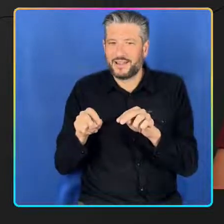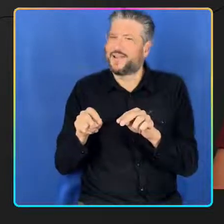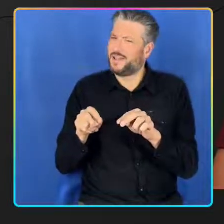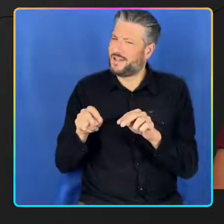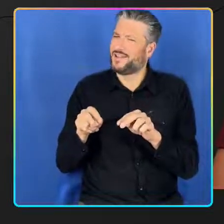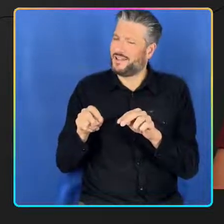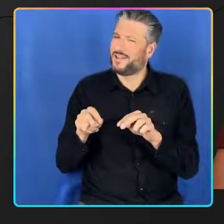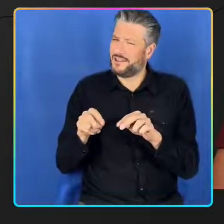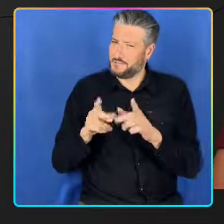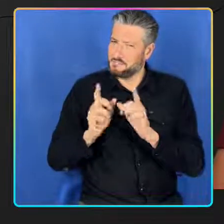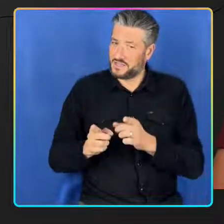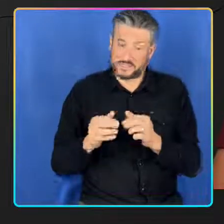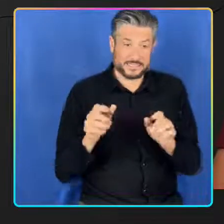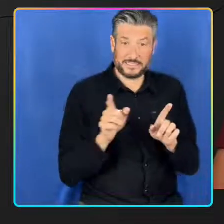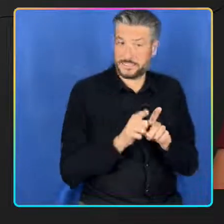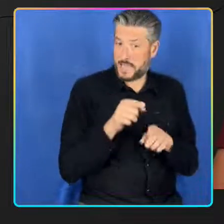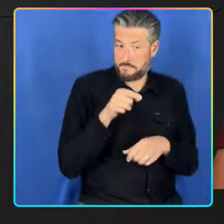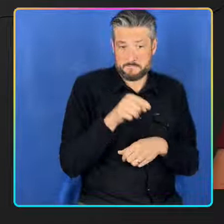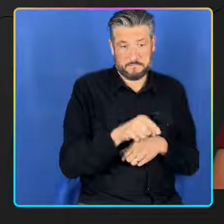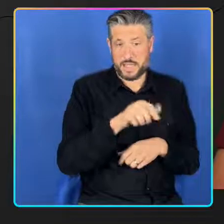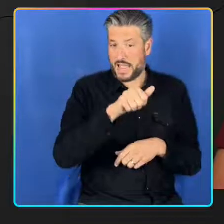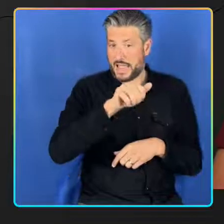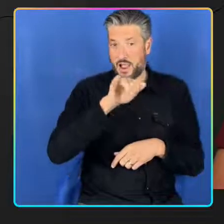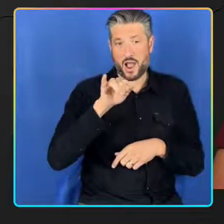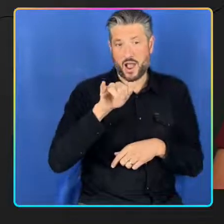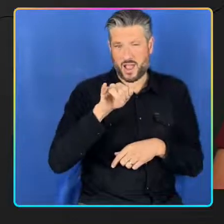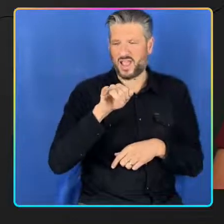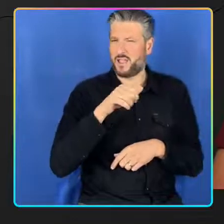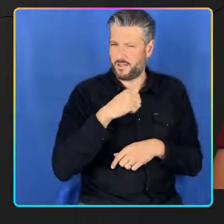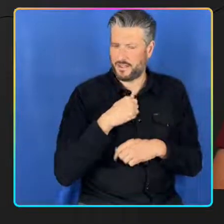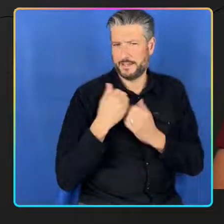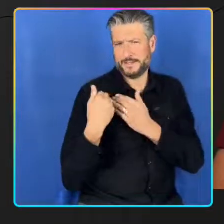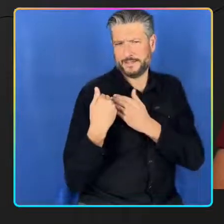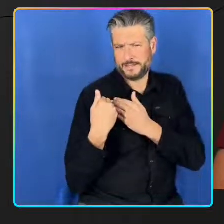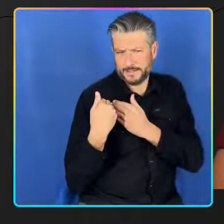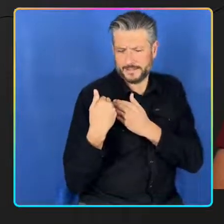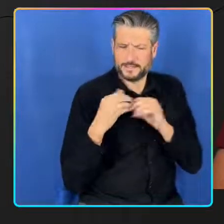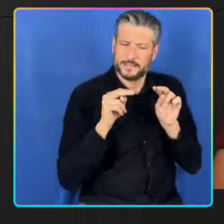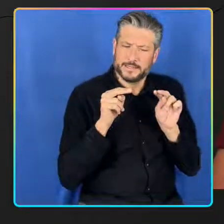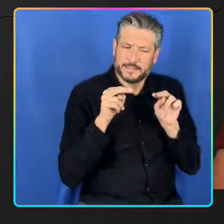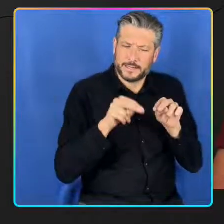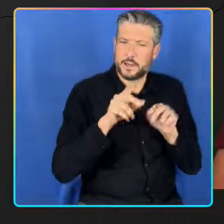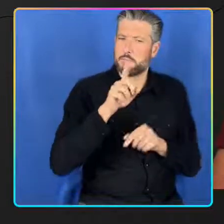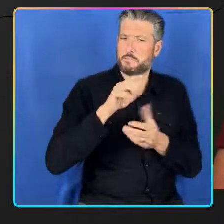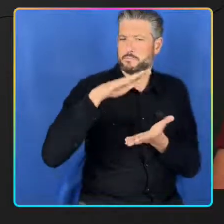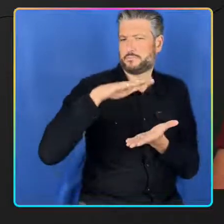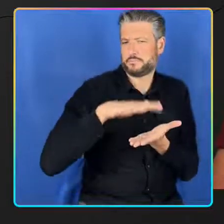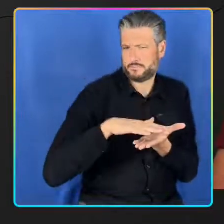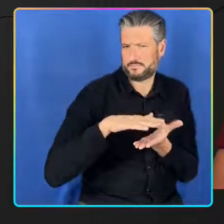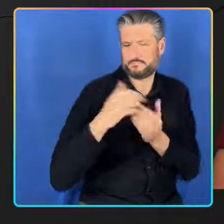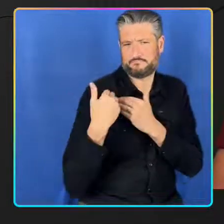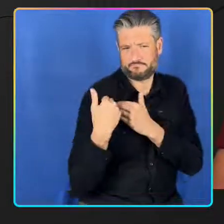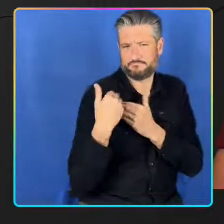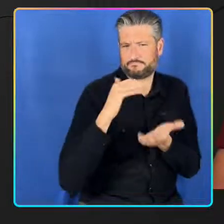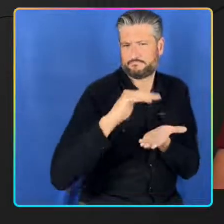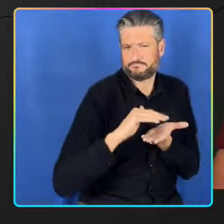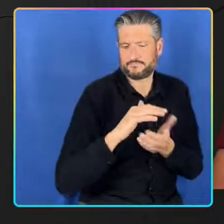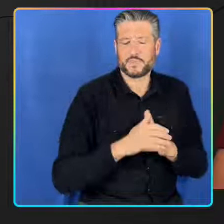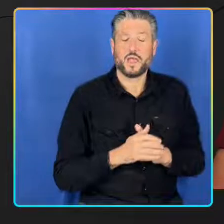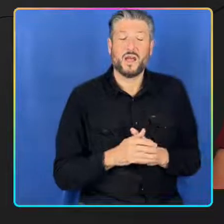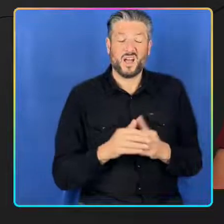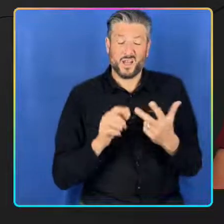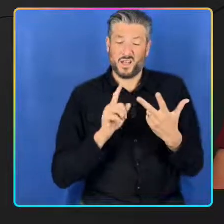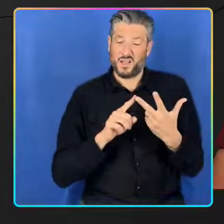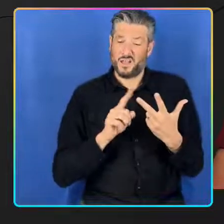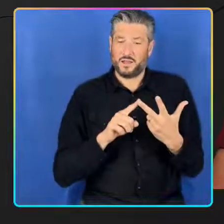essentially overseeing the process rather than doing each of those steps hands-on. And then I think the third thing is there's just general